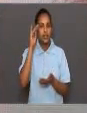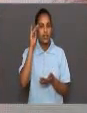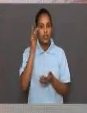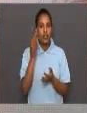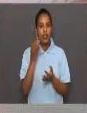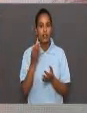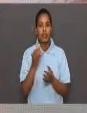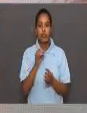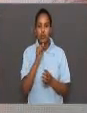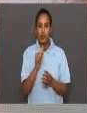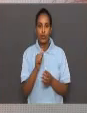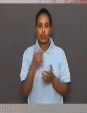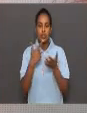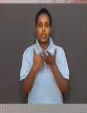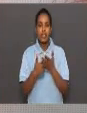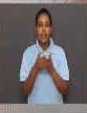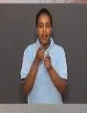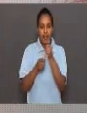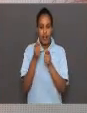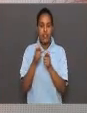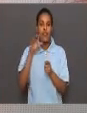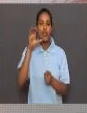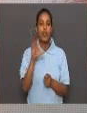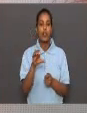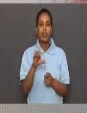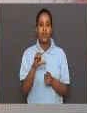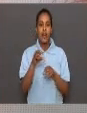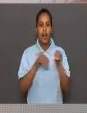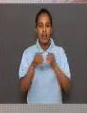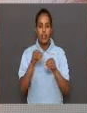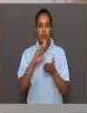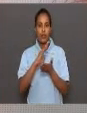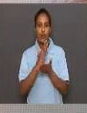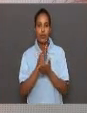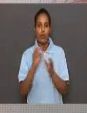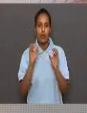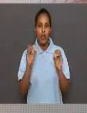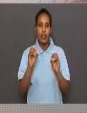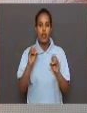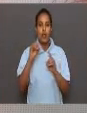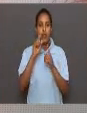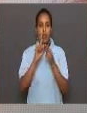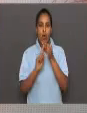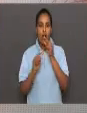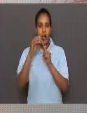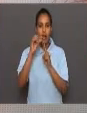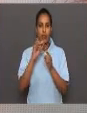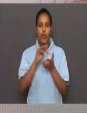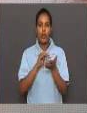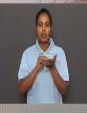We learned that if it were not for this attractive force acting between